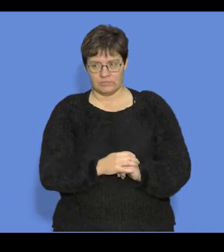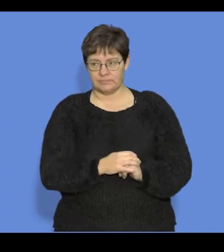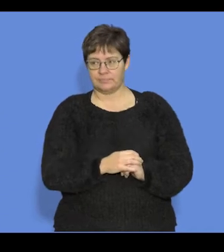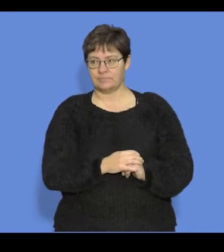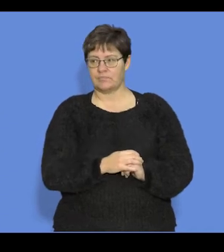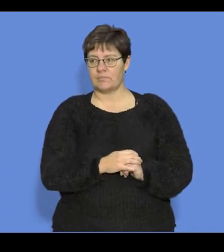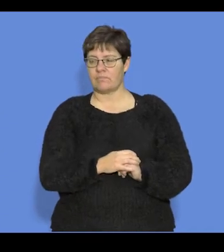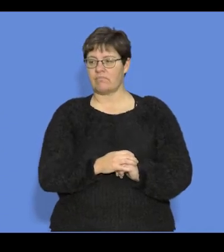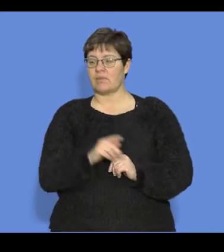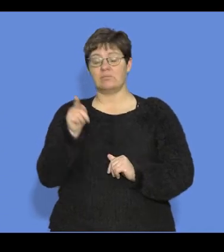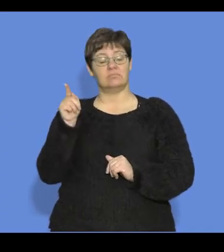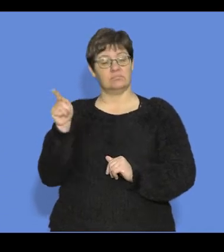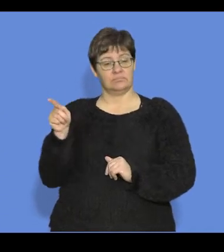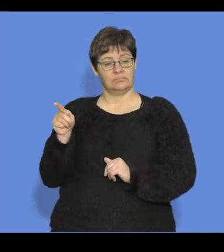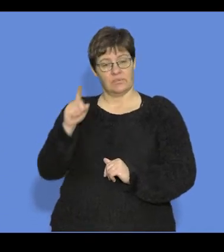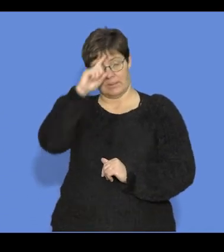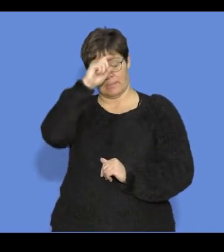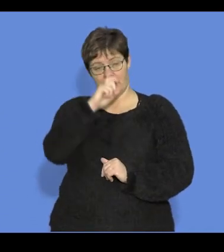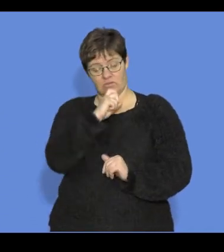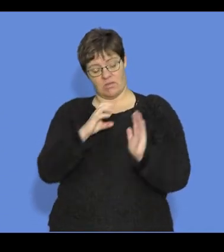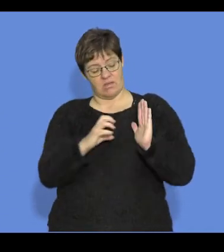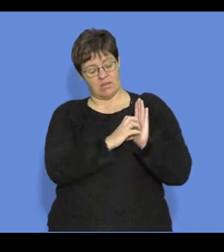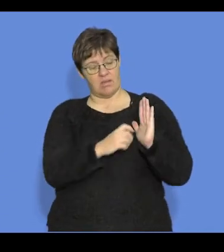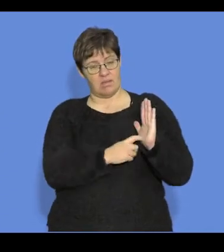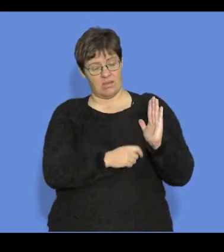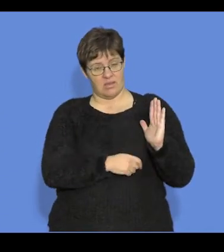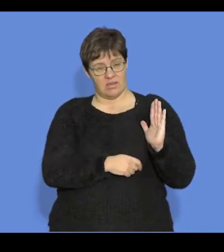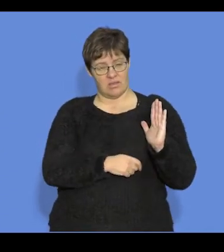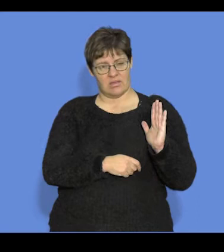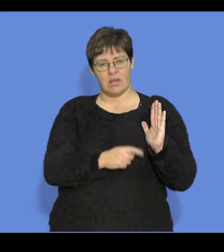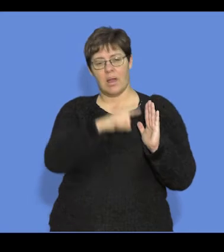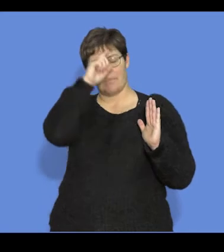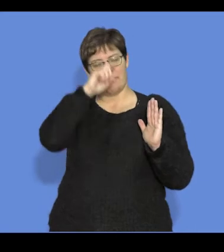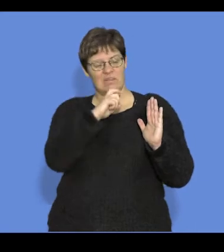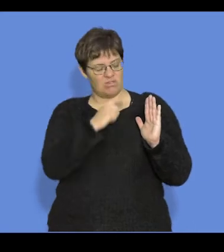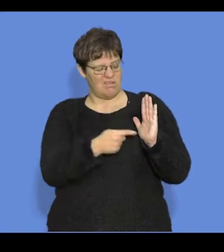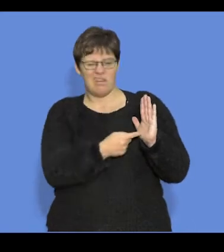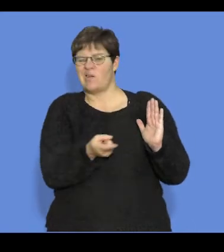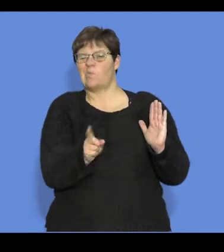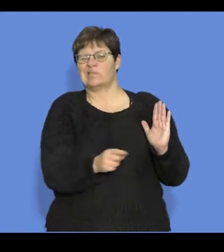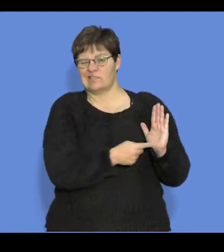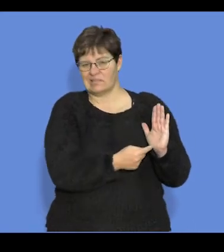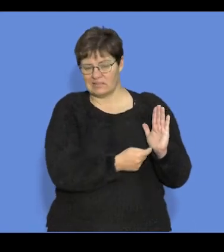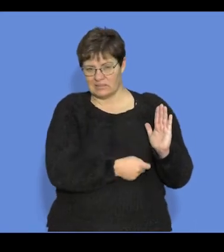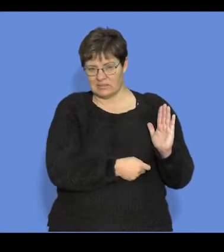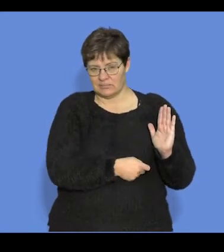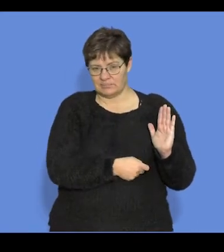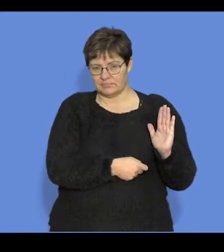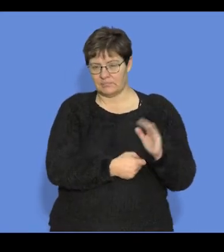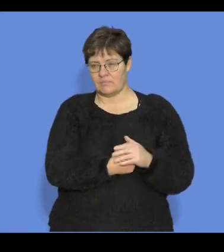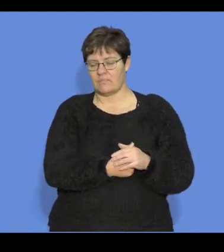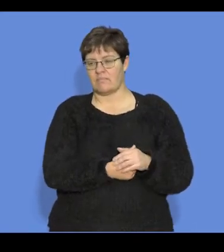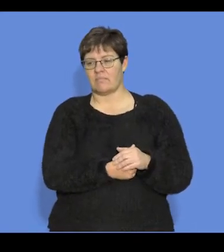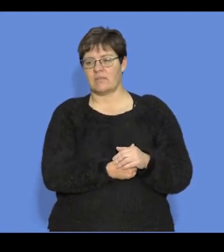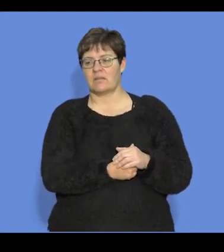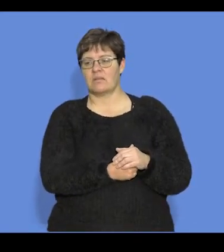For example, you're given a picture and you're asked, what is this picture about? So let's have a